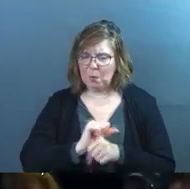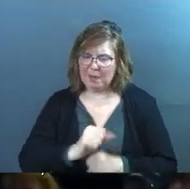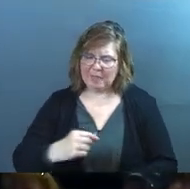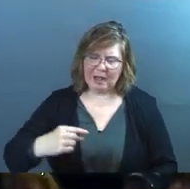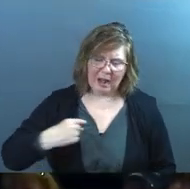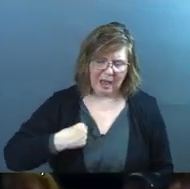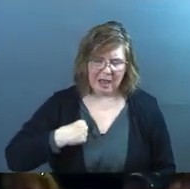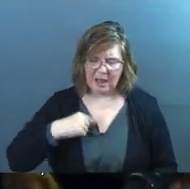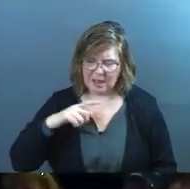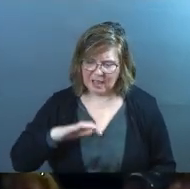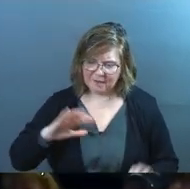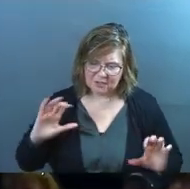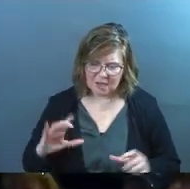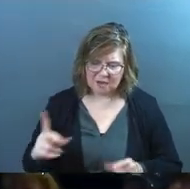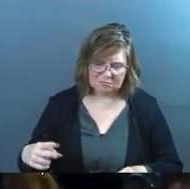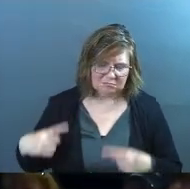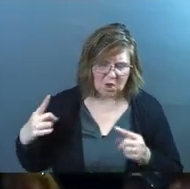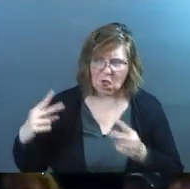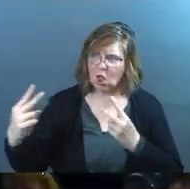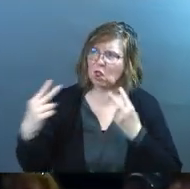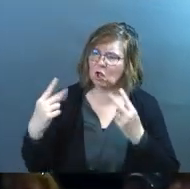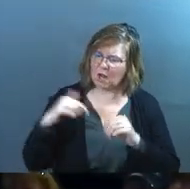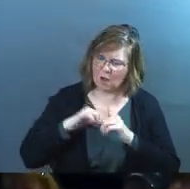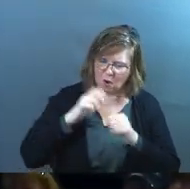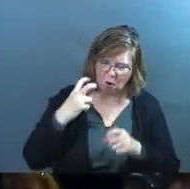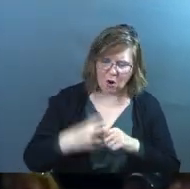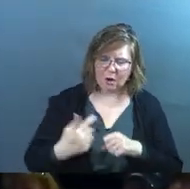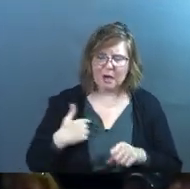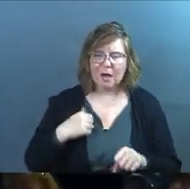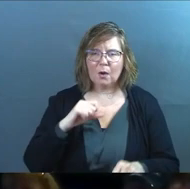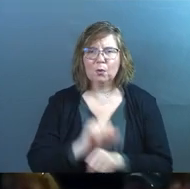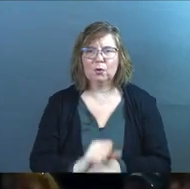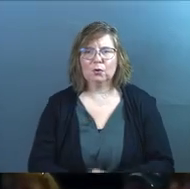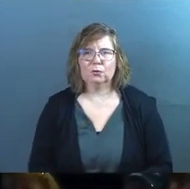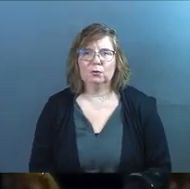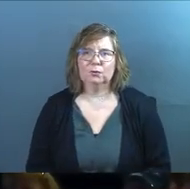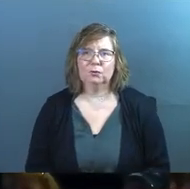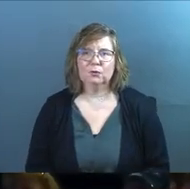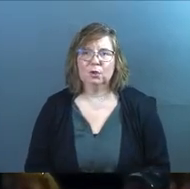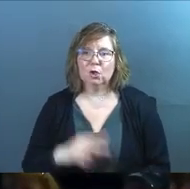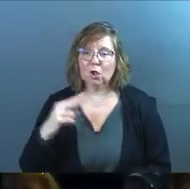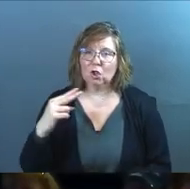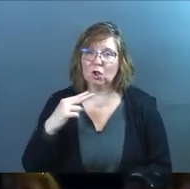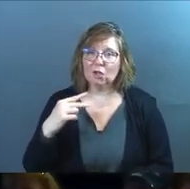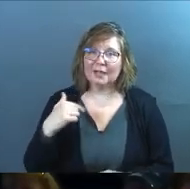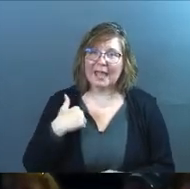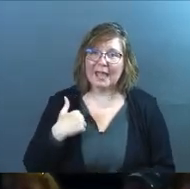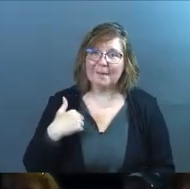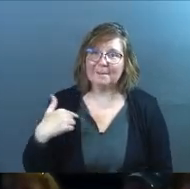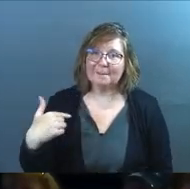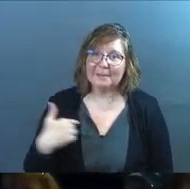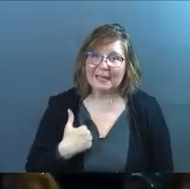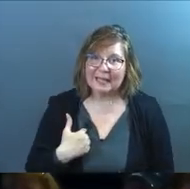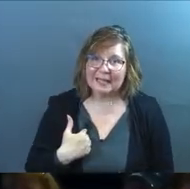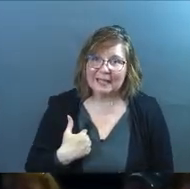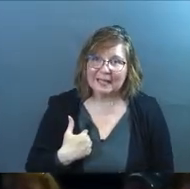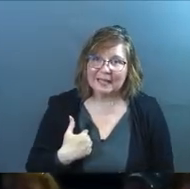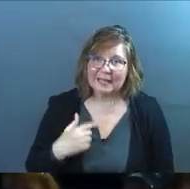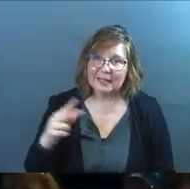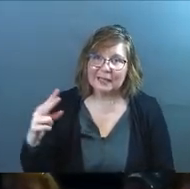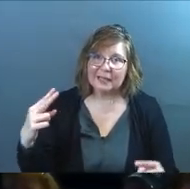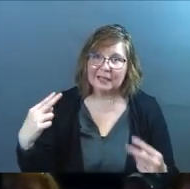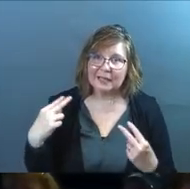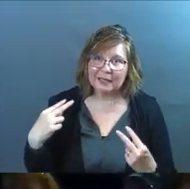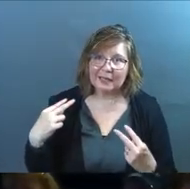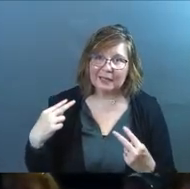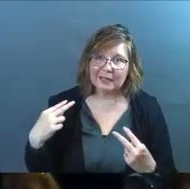that I have done? Look at how hard I worked. Look at me. All right?